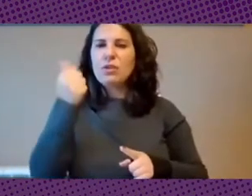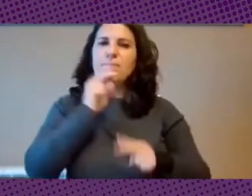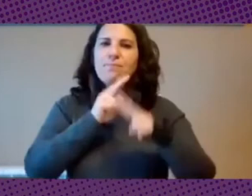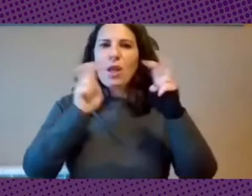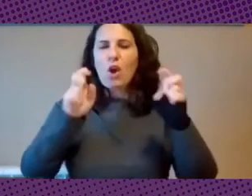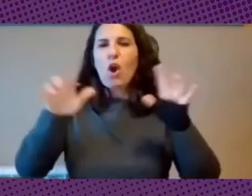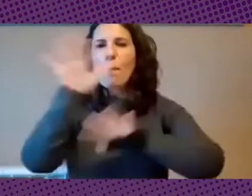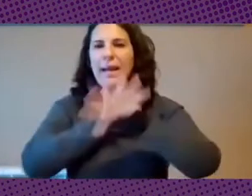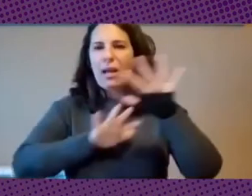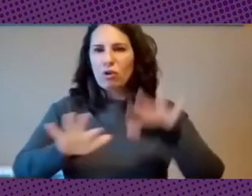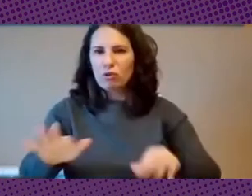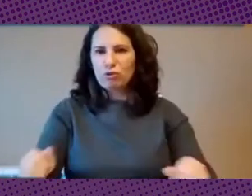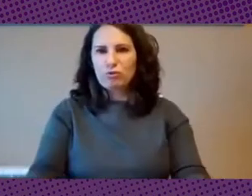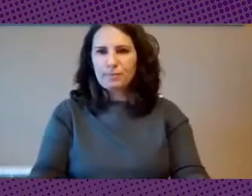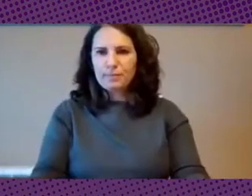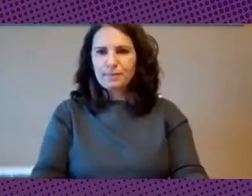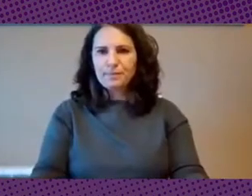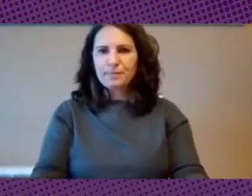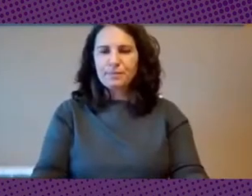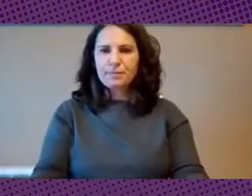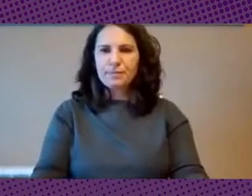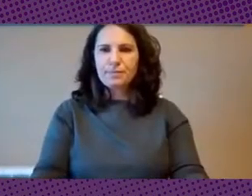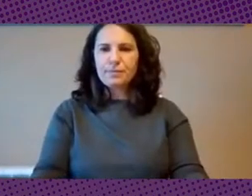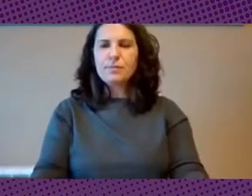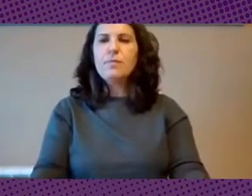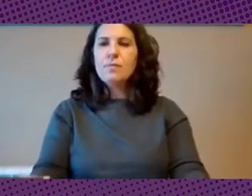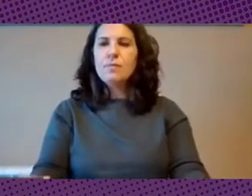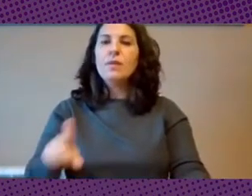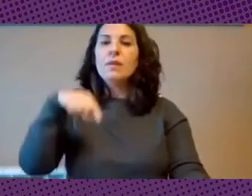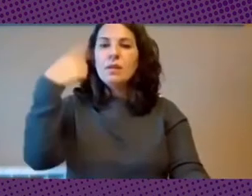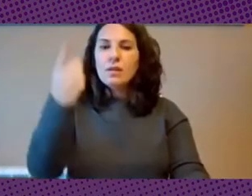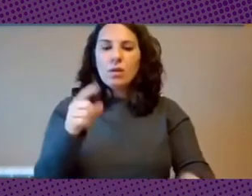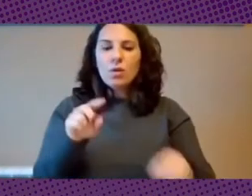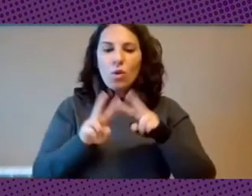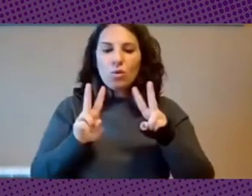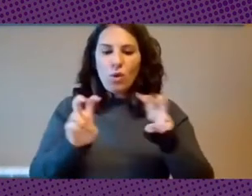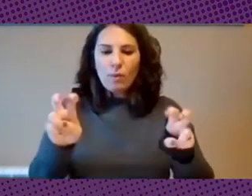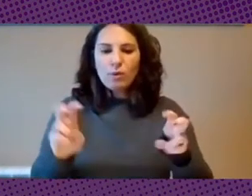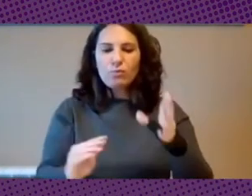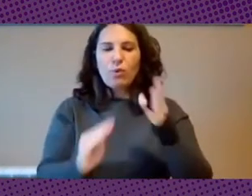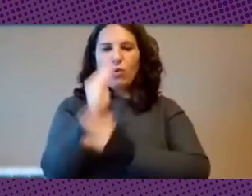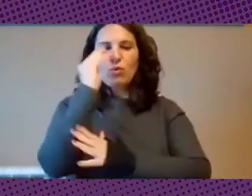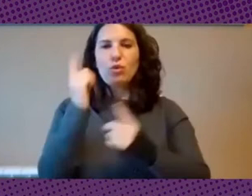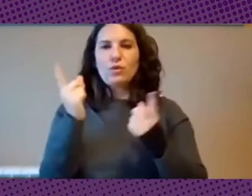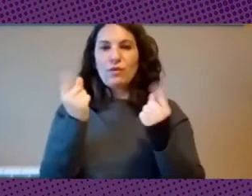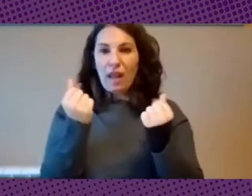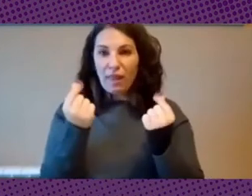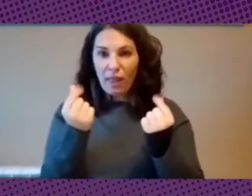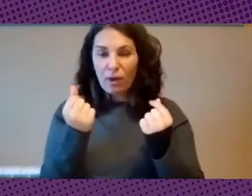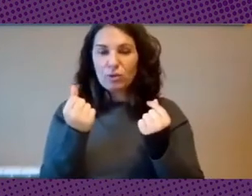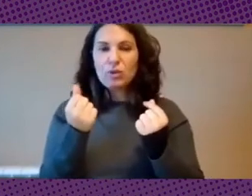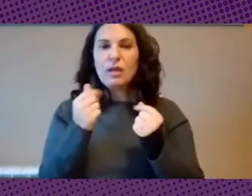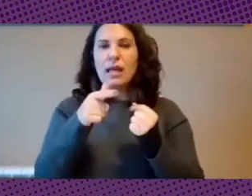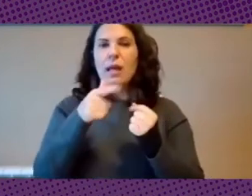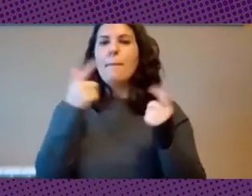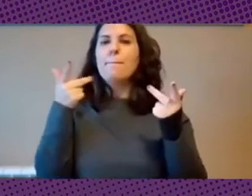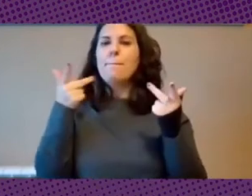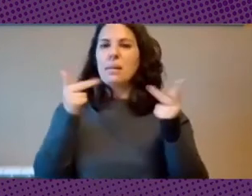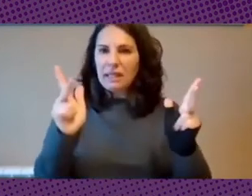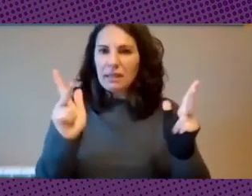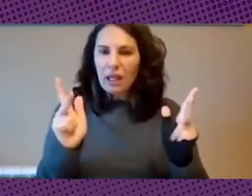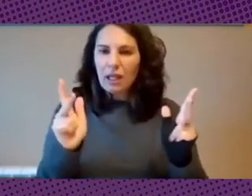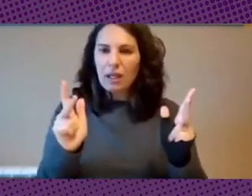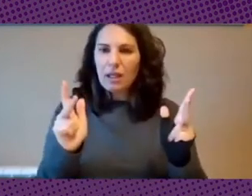and then there will be new financial products created that allow investors with different risk profiles to buy them.